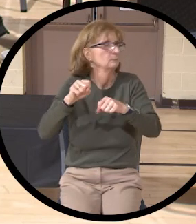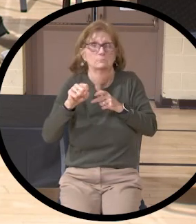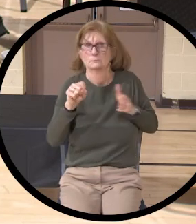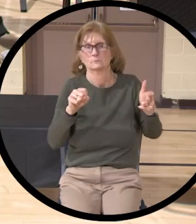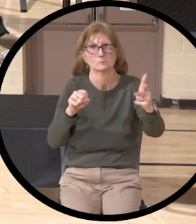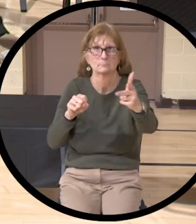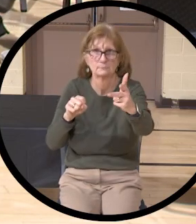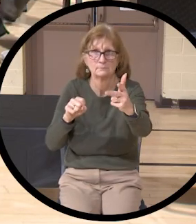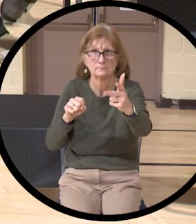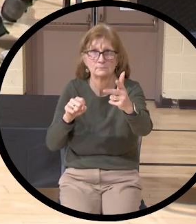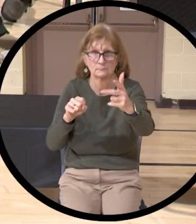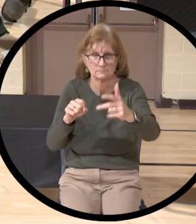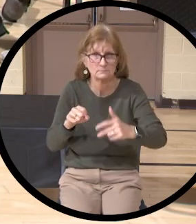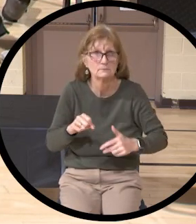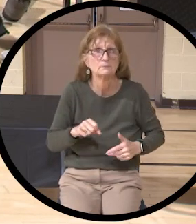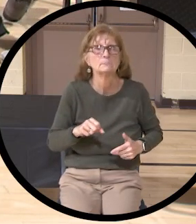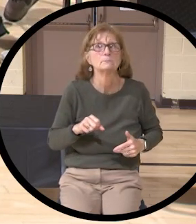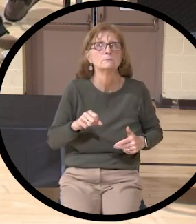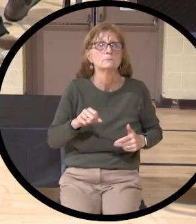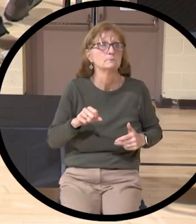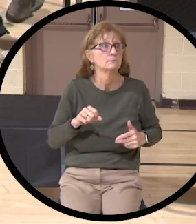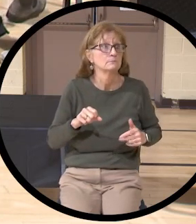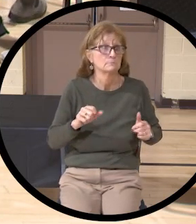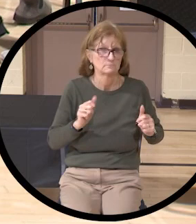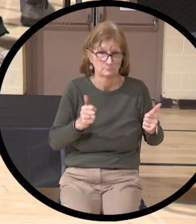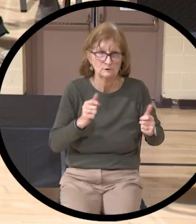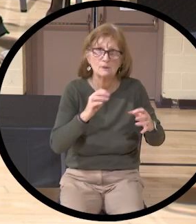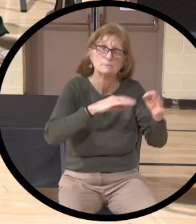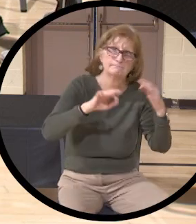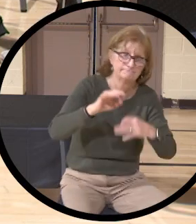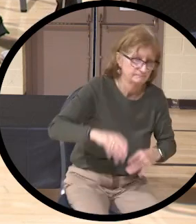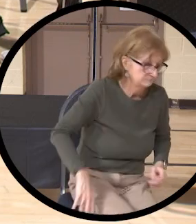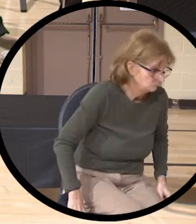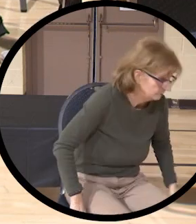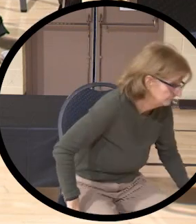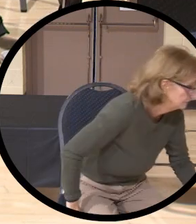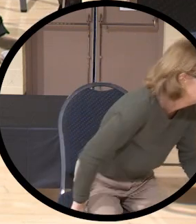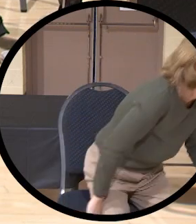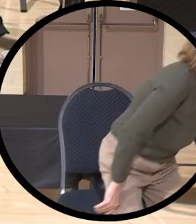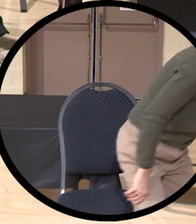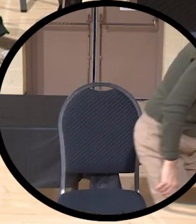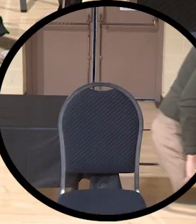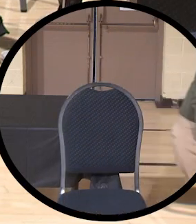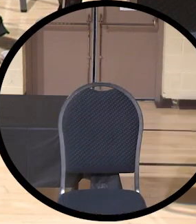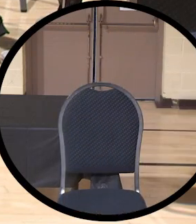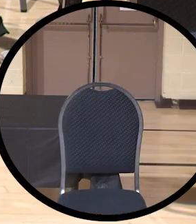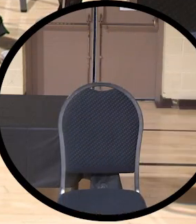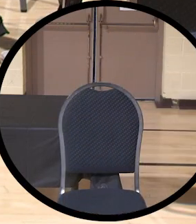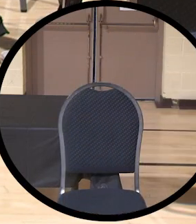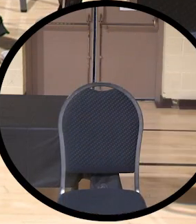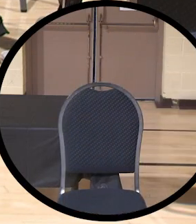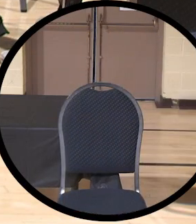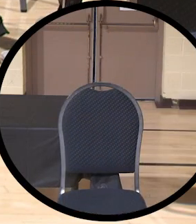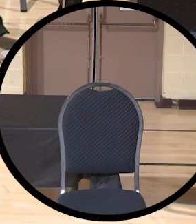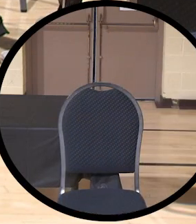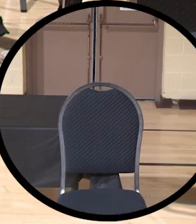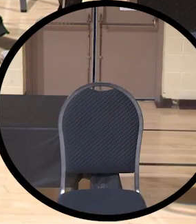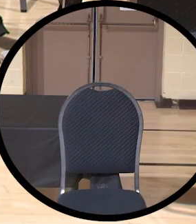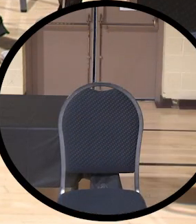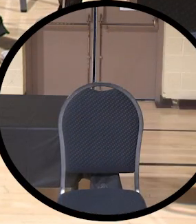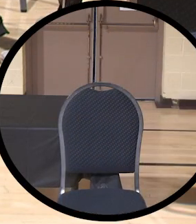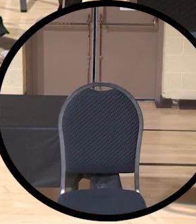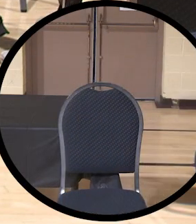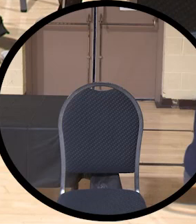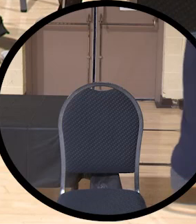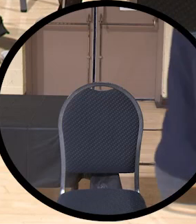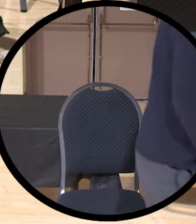Okay, so the first comment was, and I'm sorry that sounds like you were involved in an accident. Sorry that happened to you. I know one